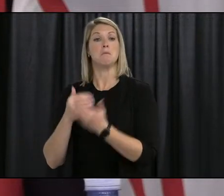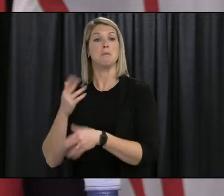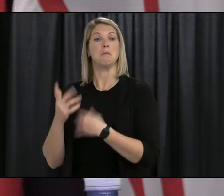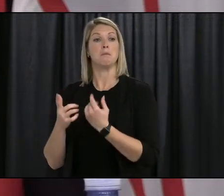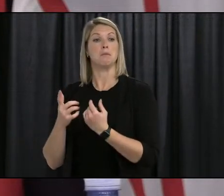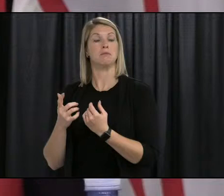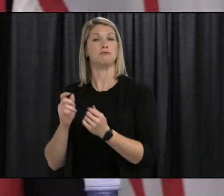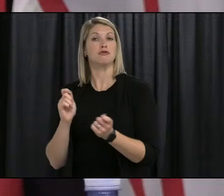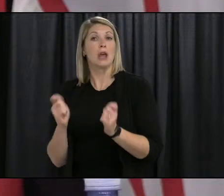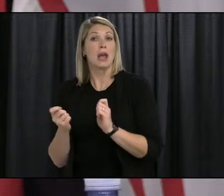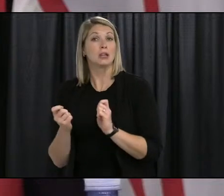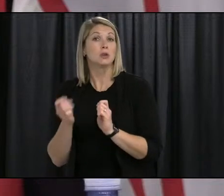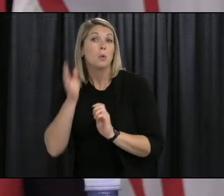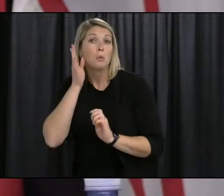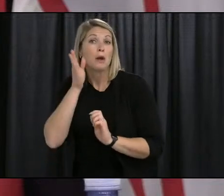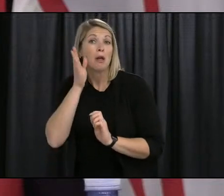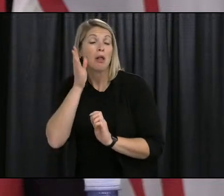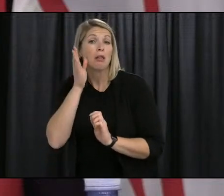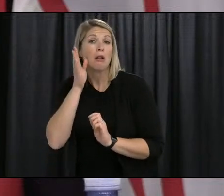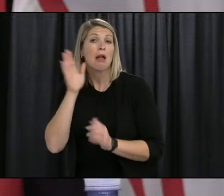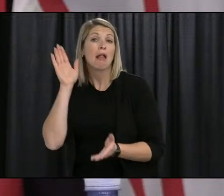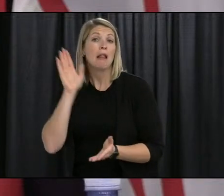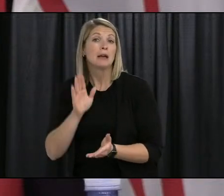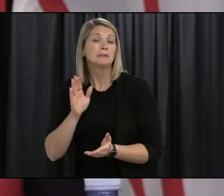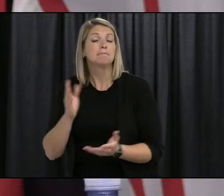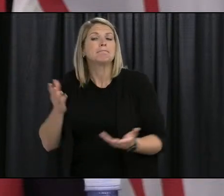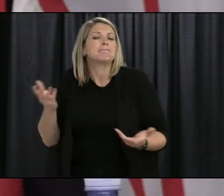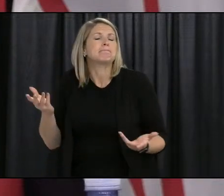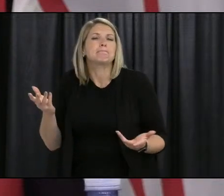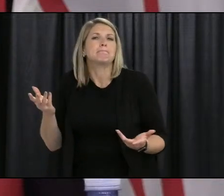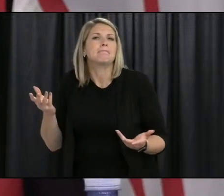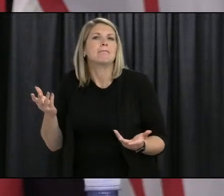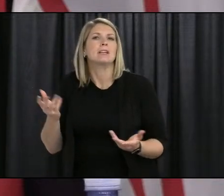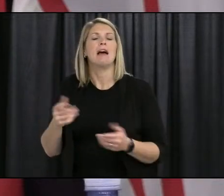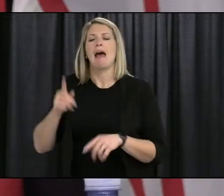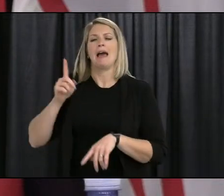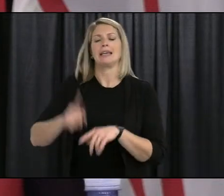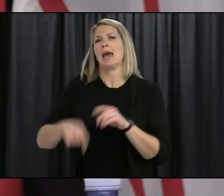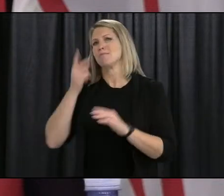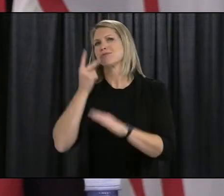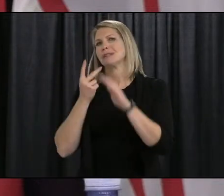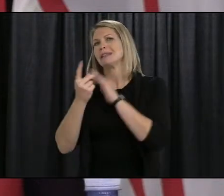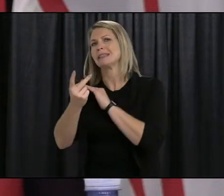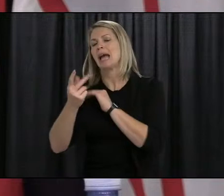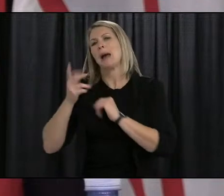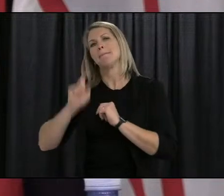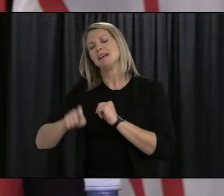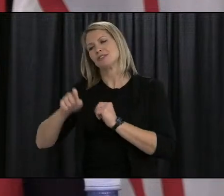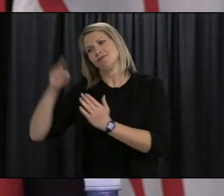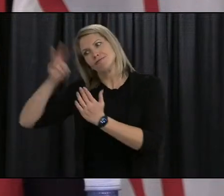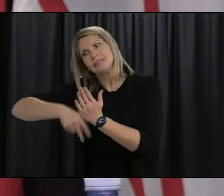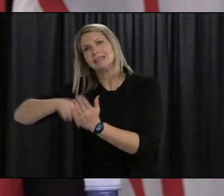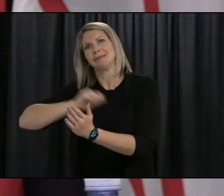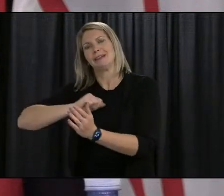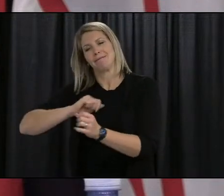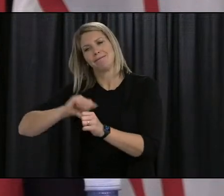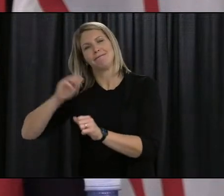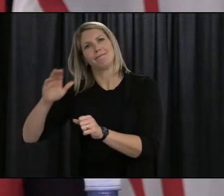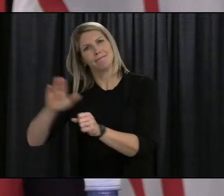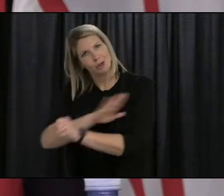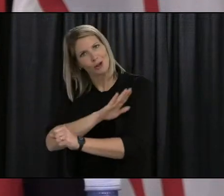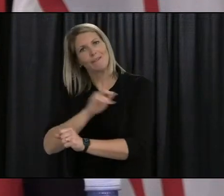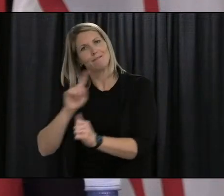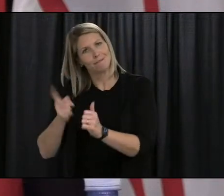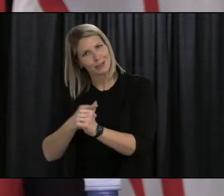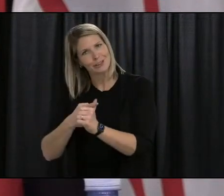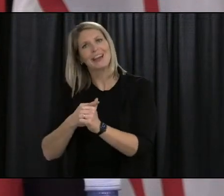isolation periods or restriction on activities. But again, without prejudging the analysis and the report, we'll continue